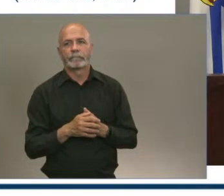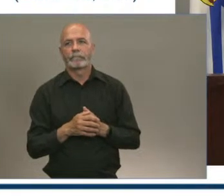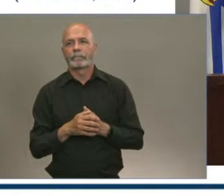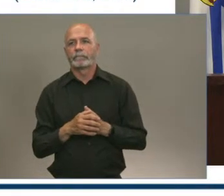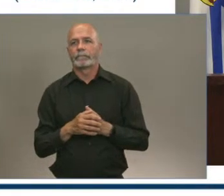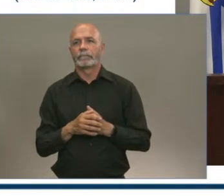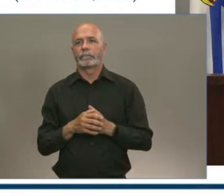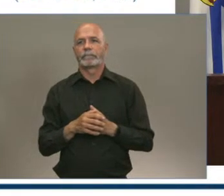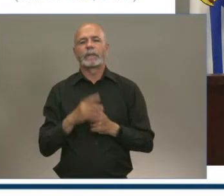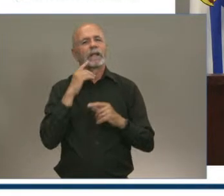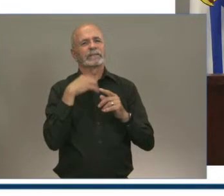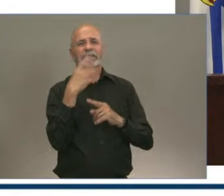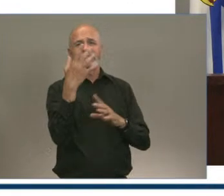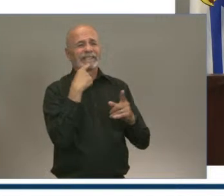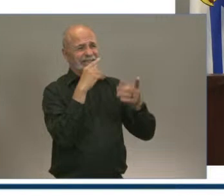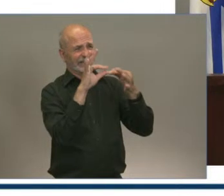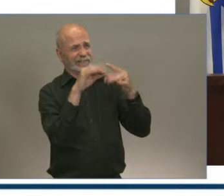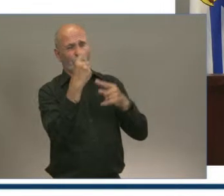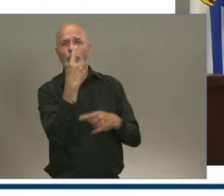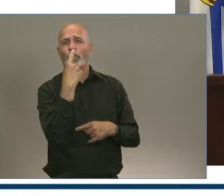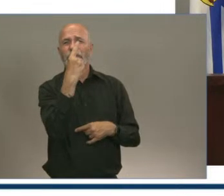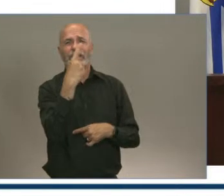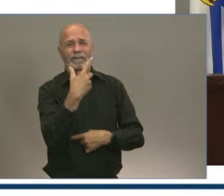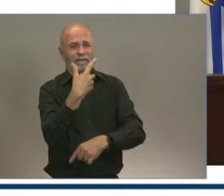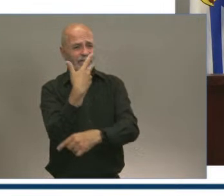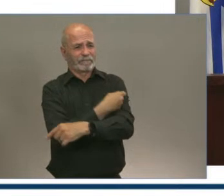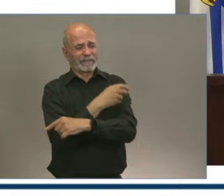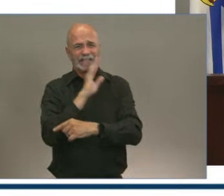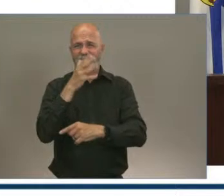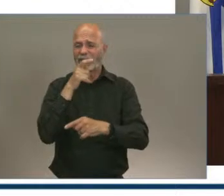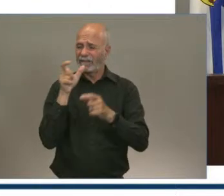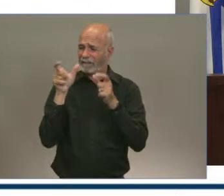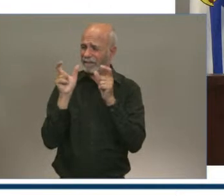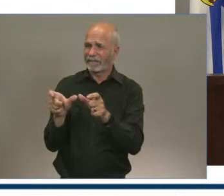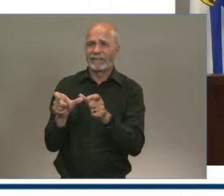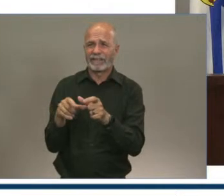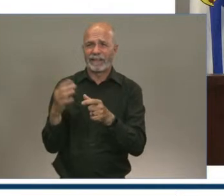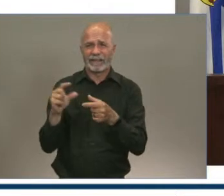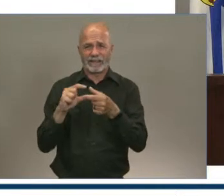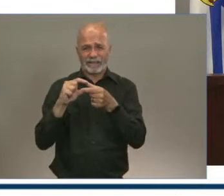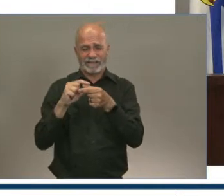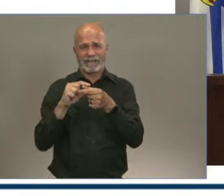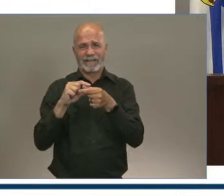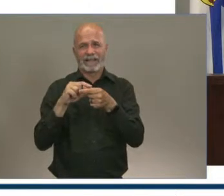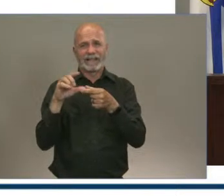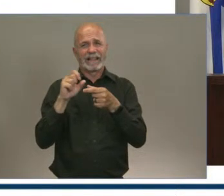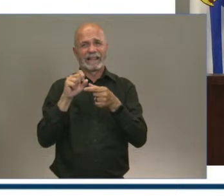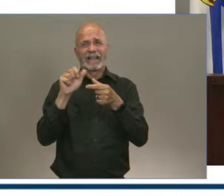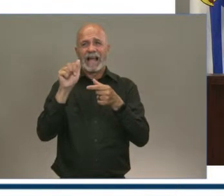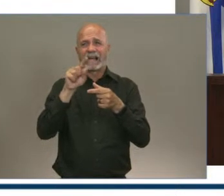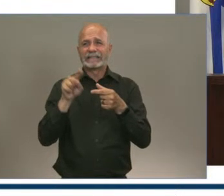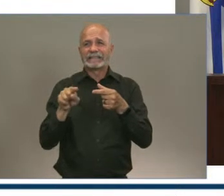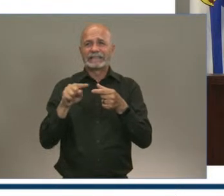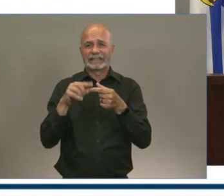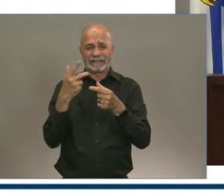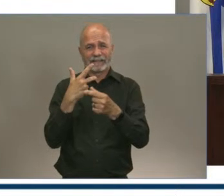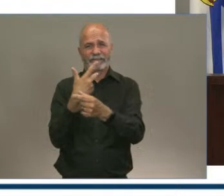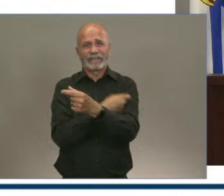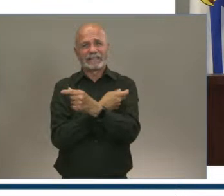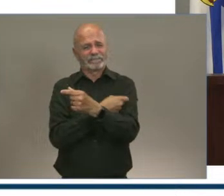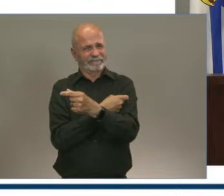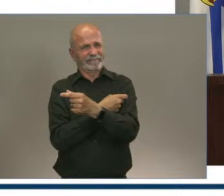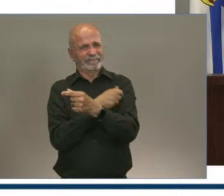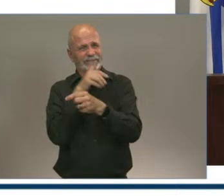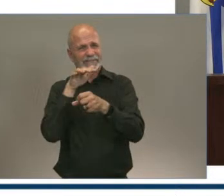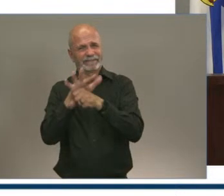vaccine doesn't provide much protection for the Delta variant. And I'm wondering how that applies to those of us who got their